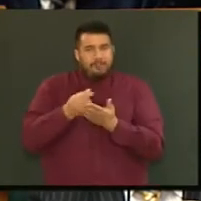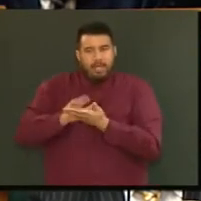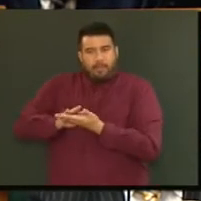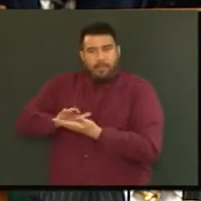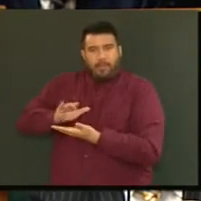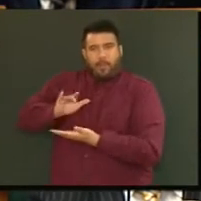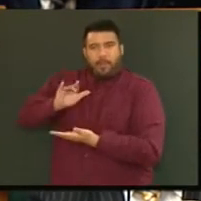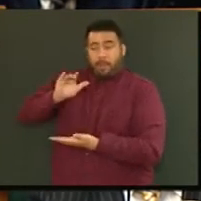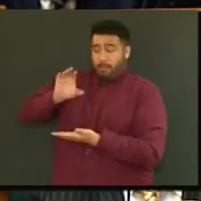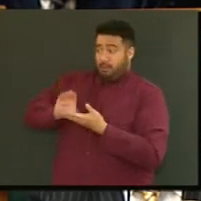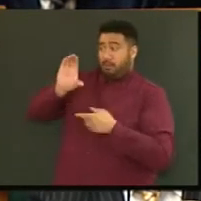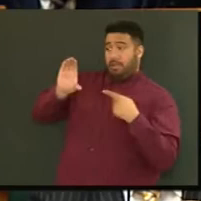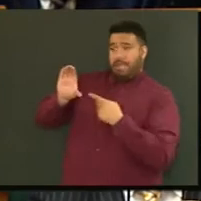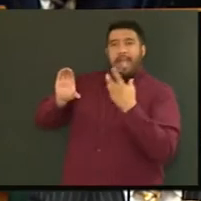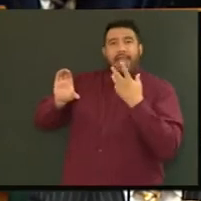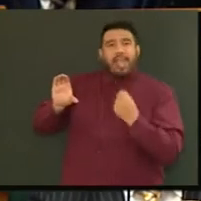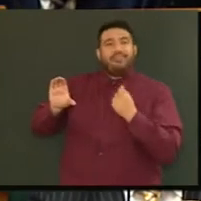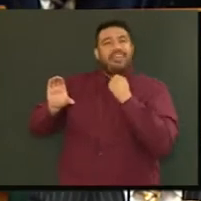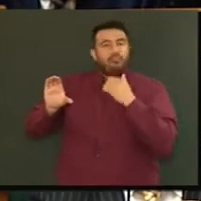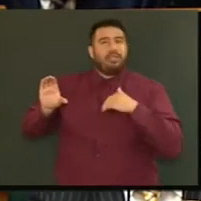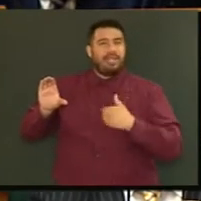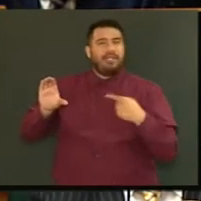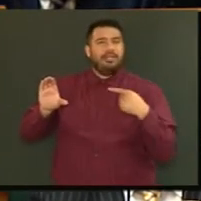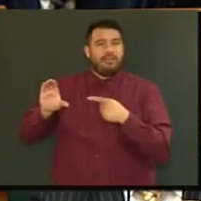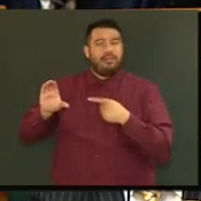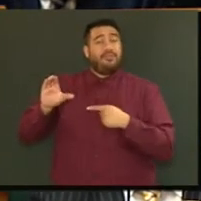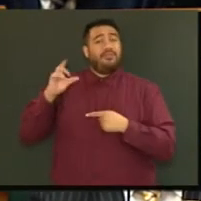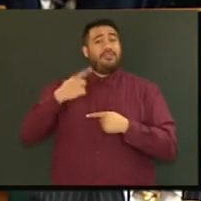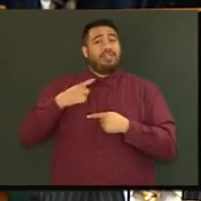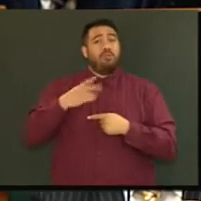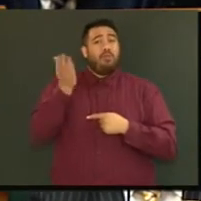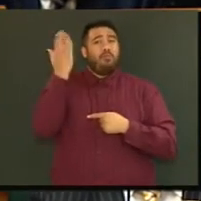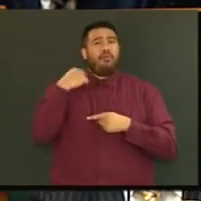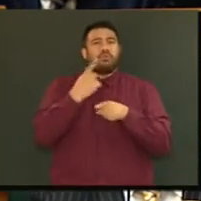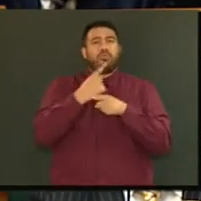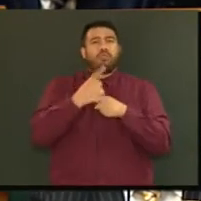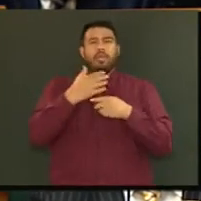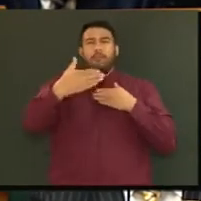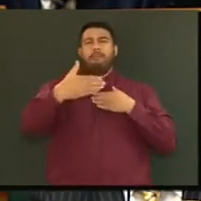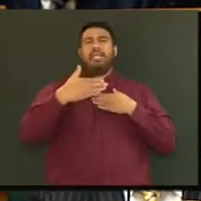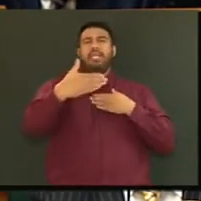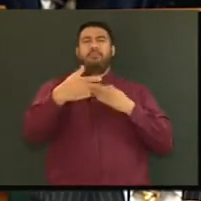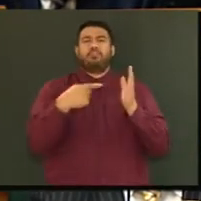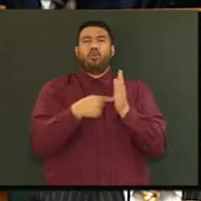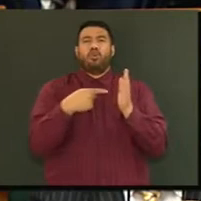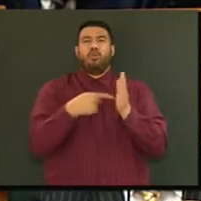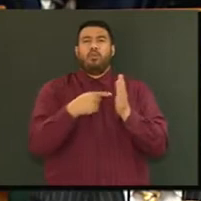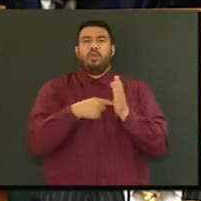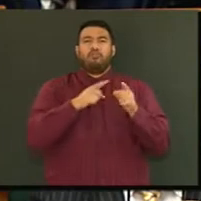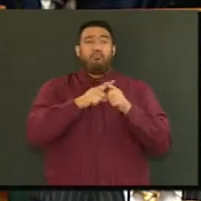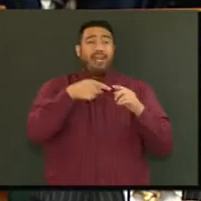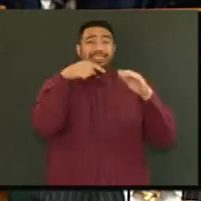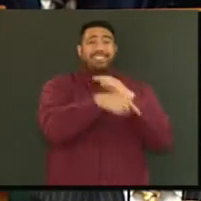if and when we need to. That is why I announced a new medium-term target of reducing net debt to